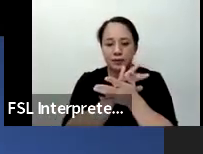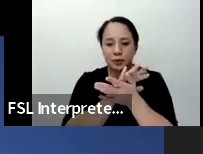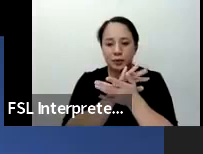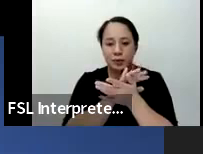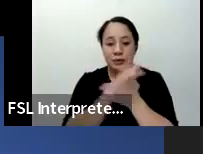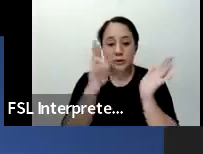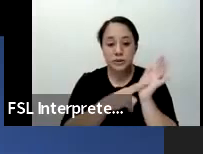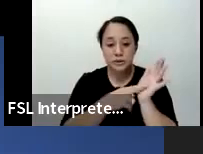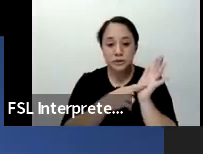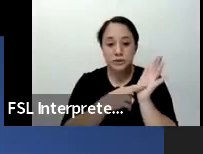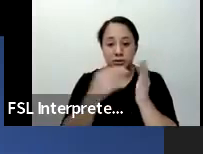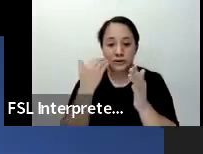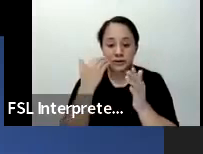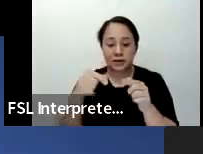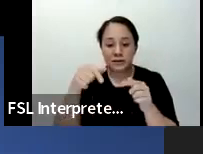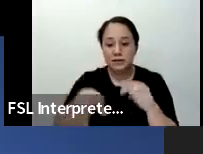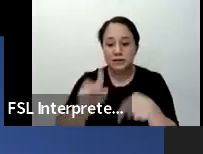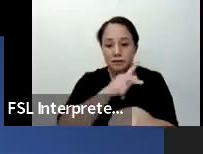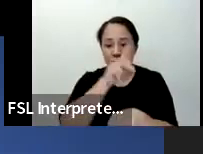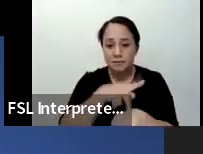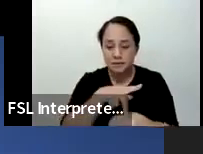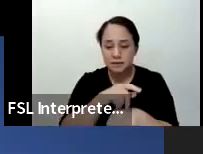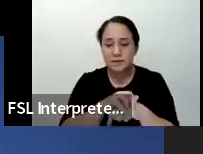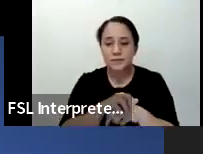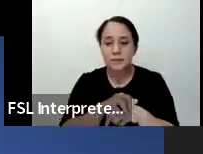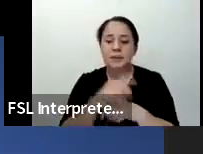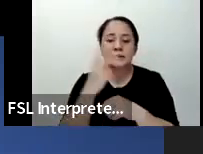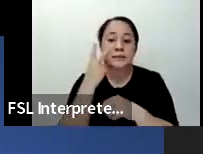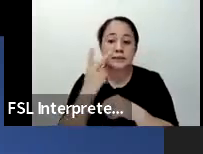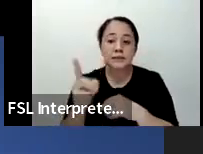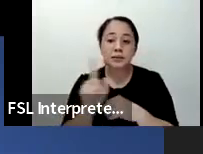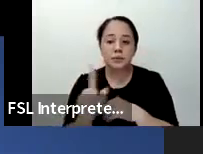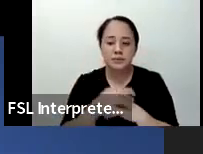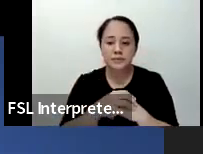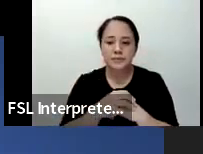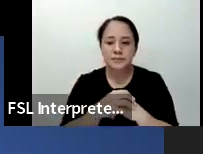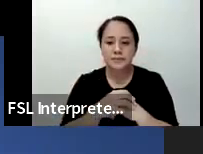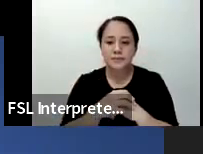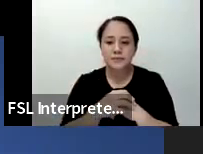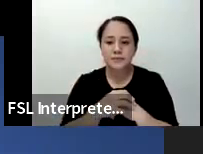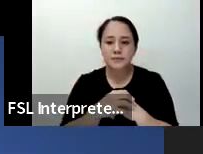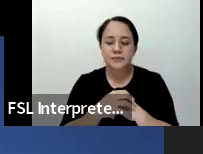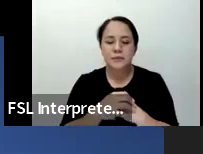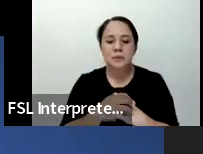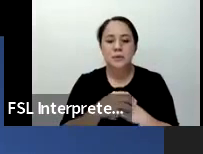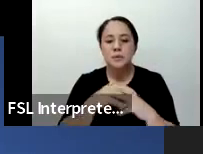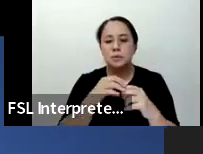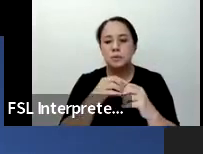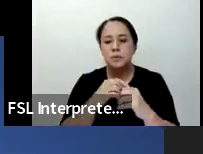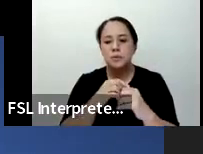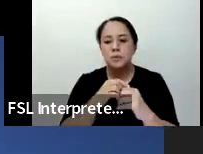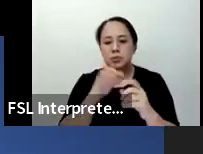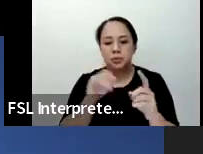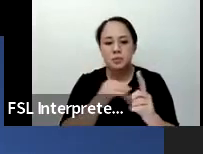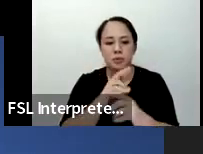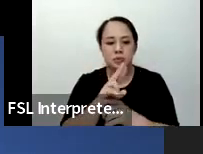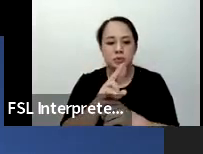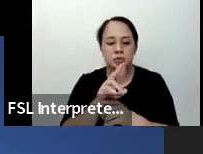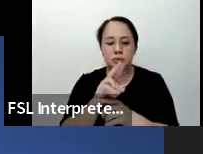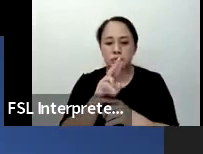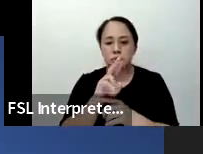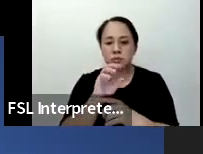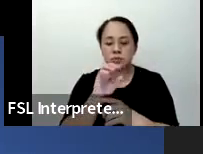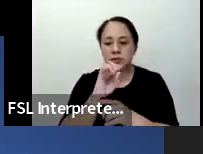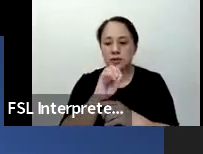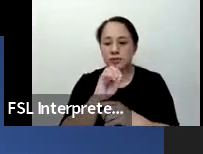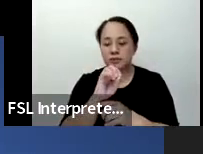registered deaths in the Philippines, we can see here that UO 7.9 and UO 7.2 are leading the way.